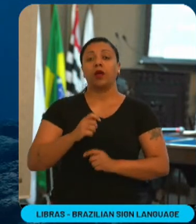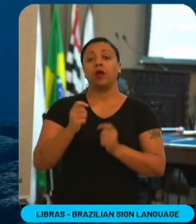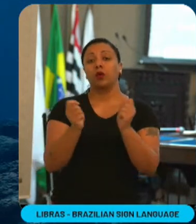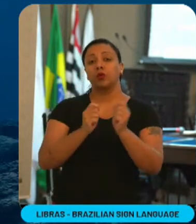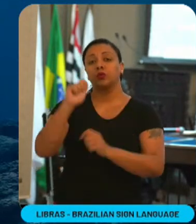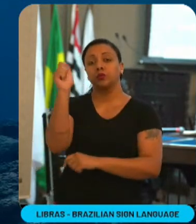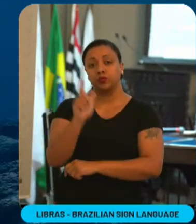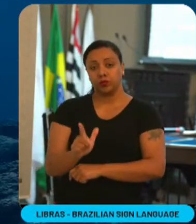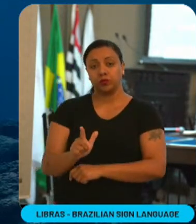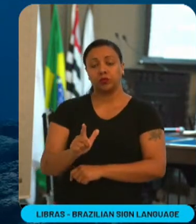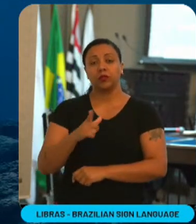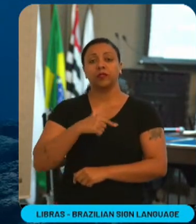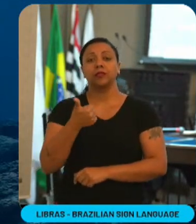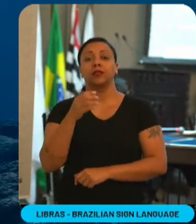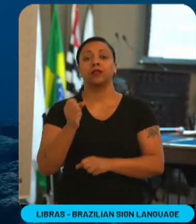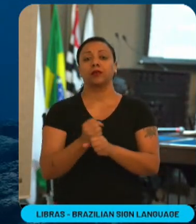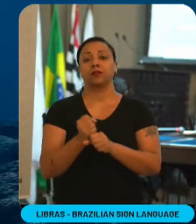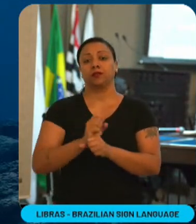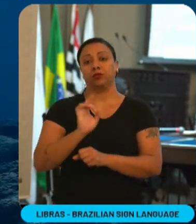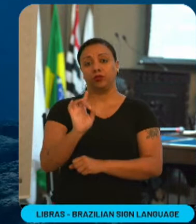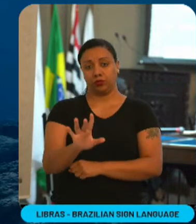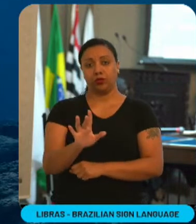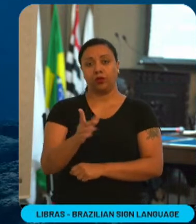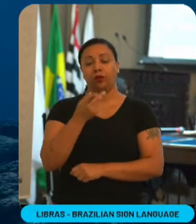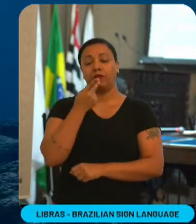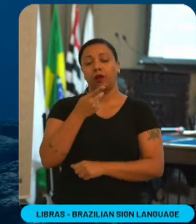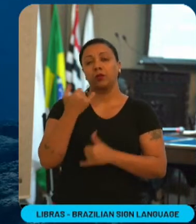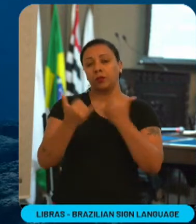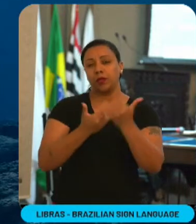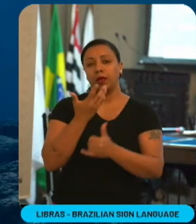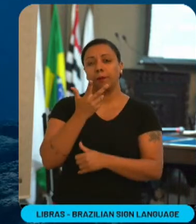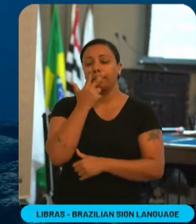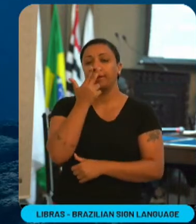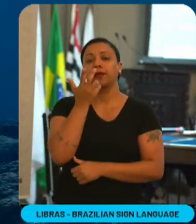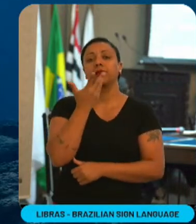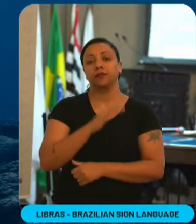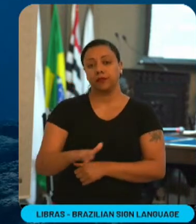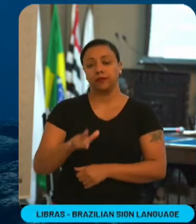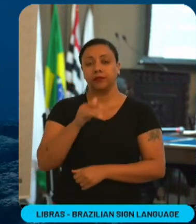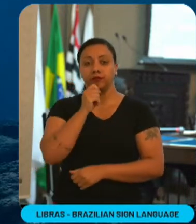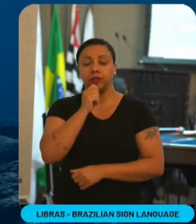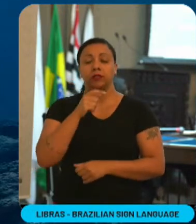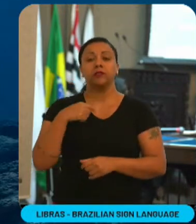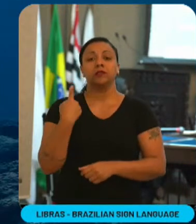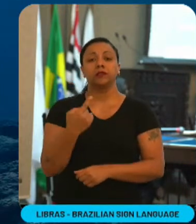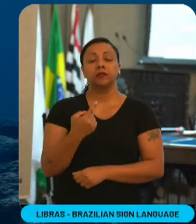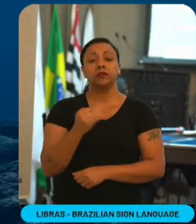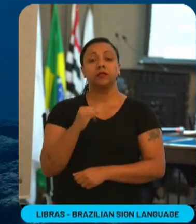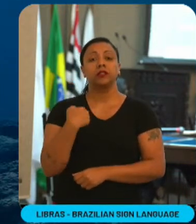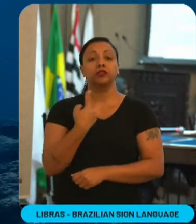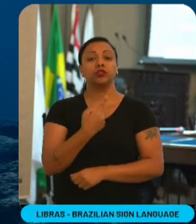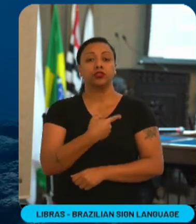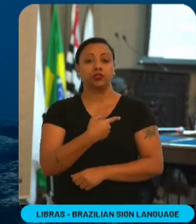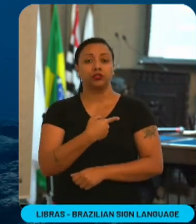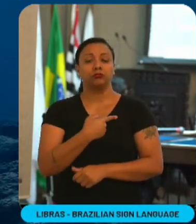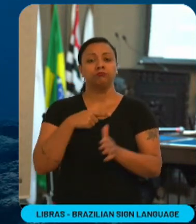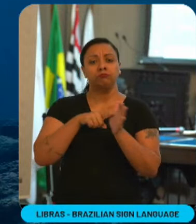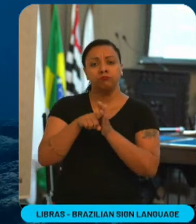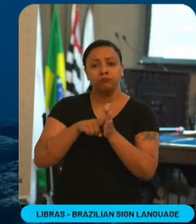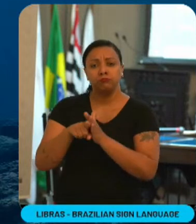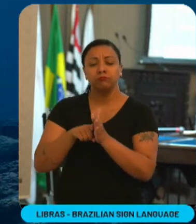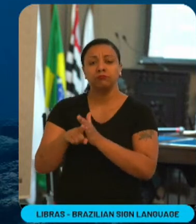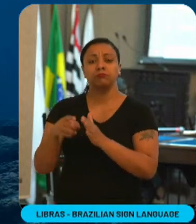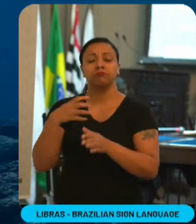the blue economy, well, it has just 10 years old, so it is a new child.